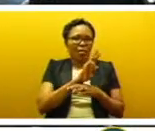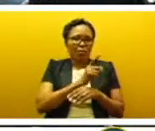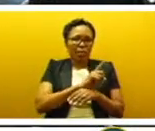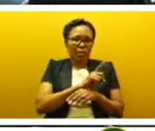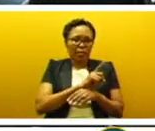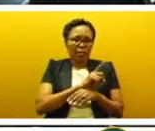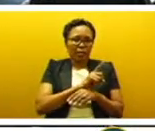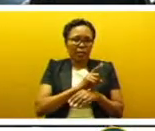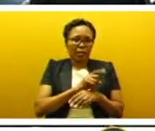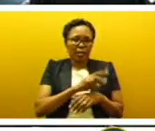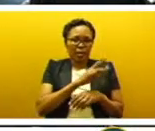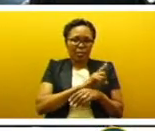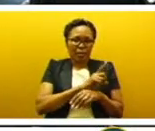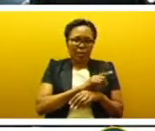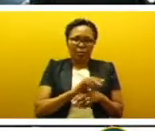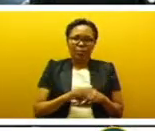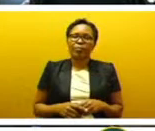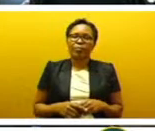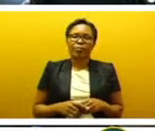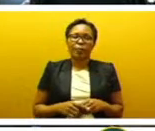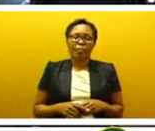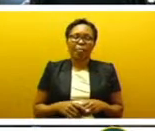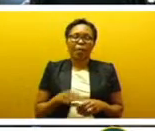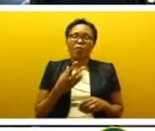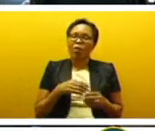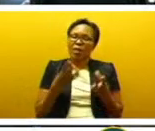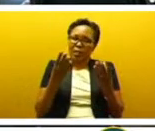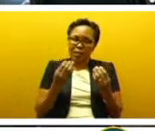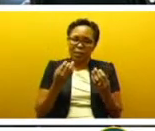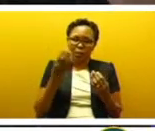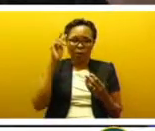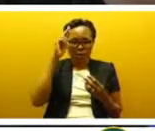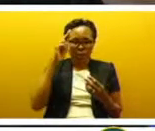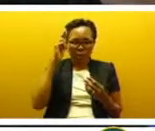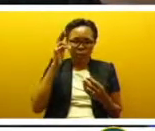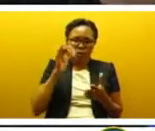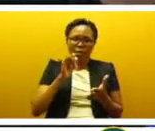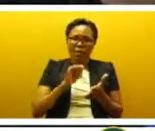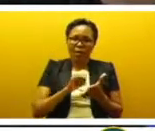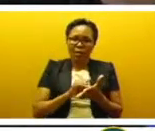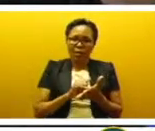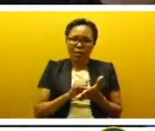minutes. For the simple reason that